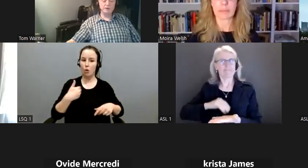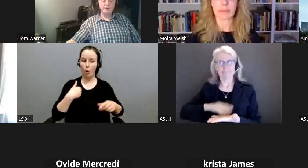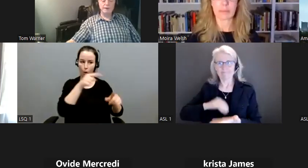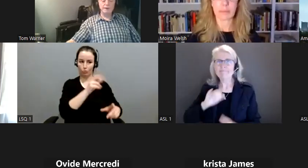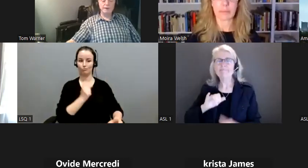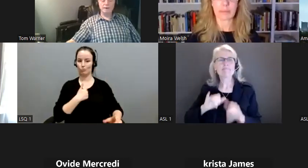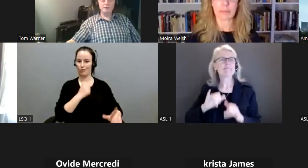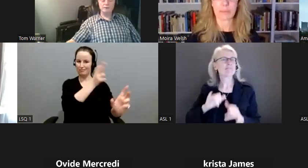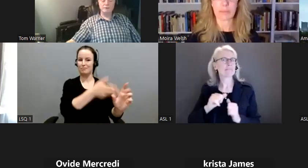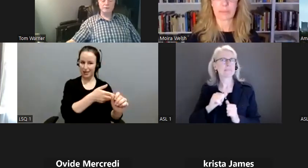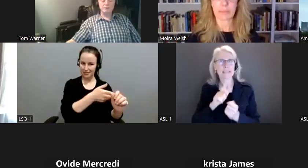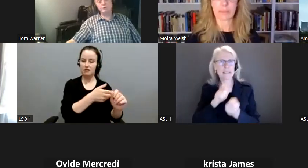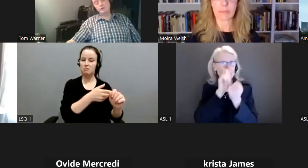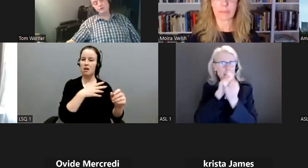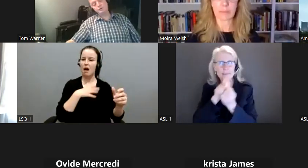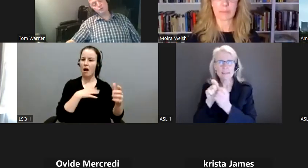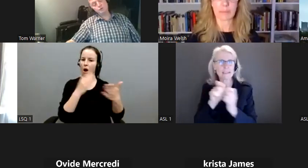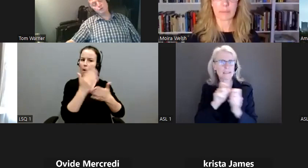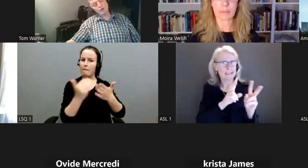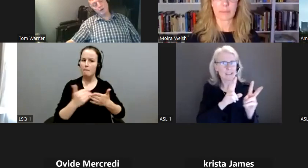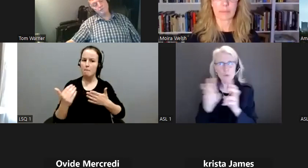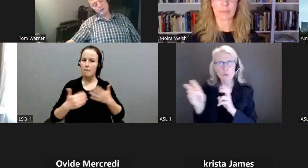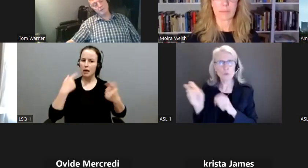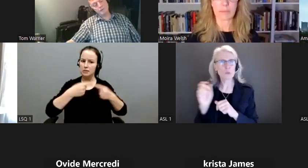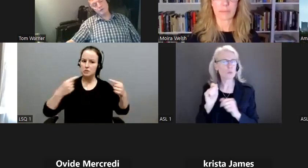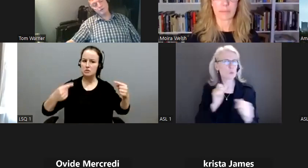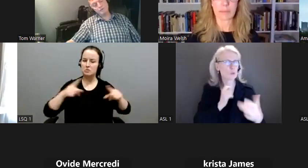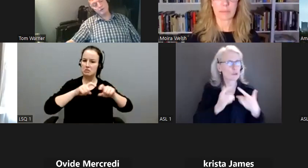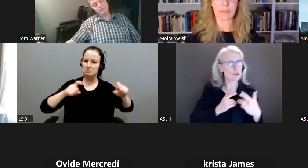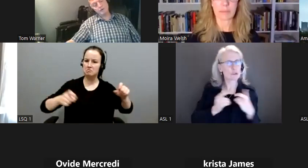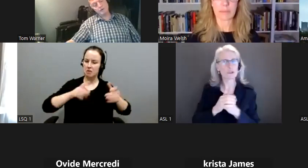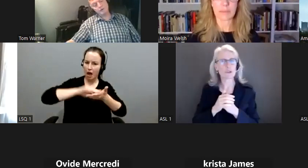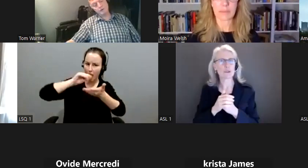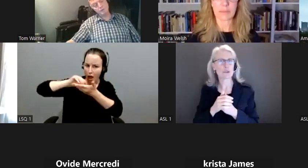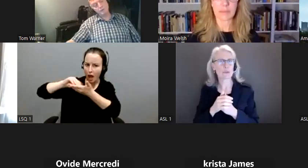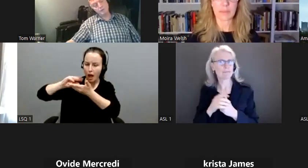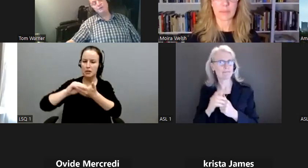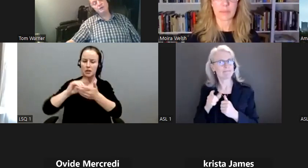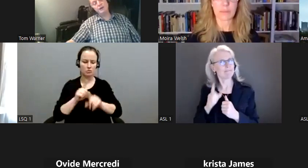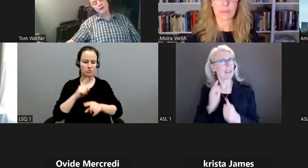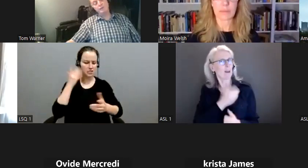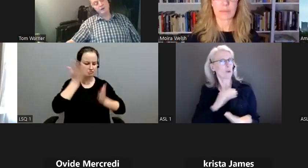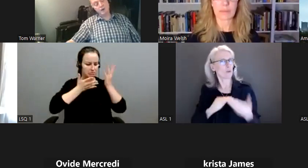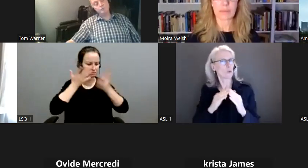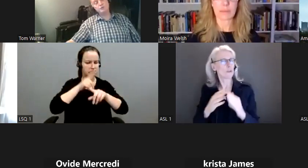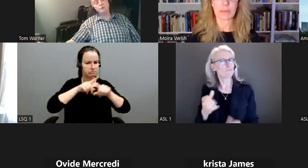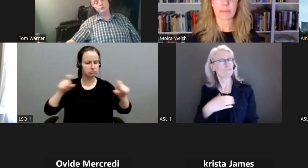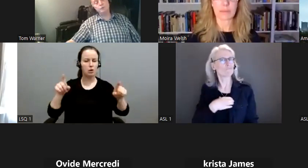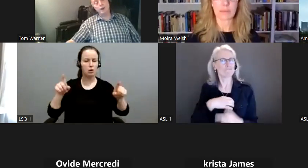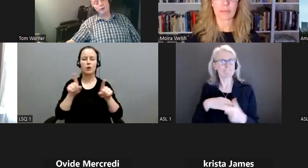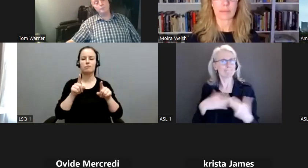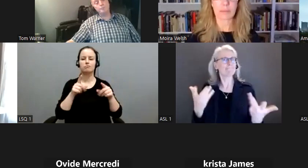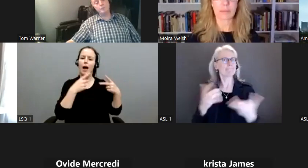specific issues and concerns of members of our communities when it comes